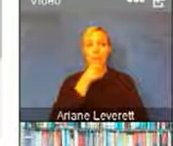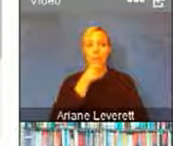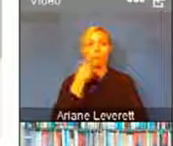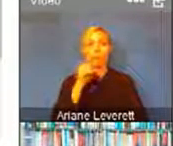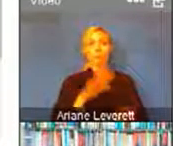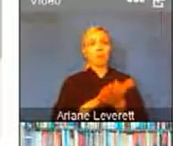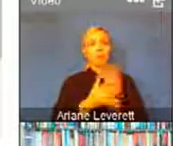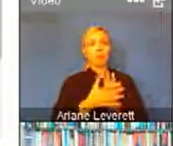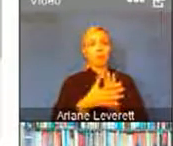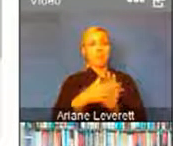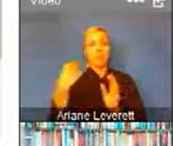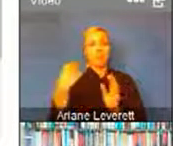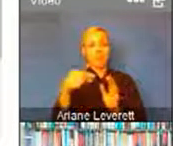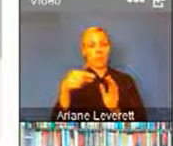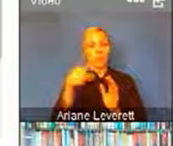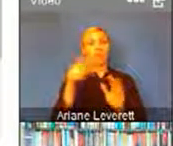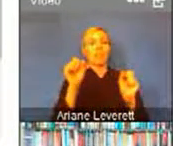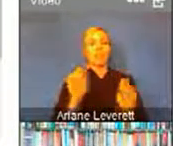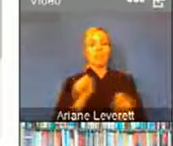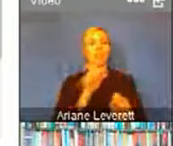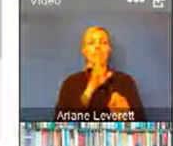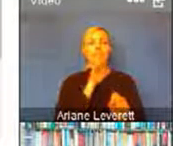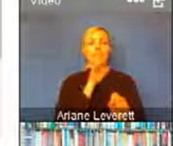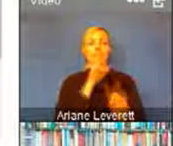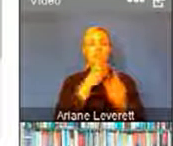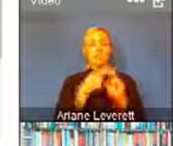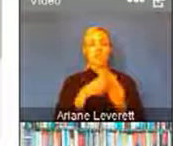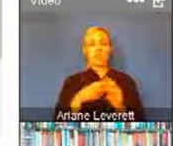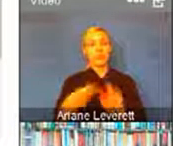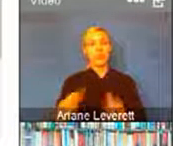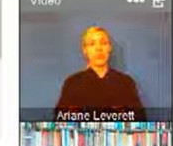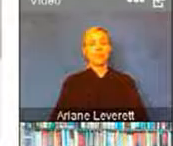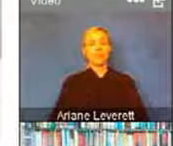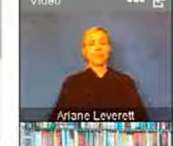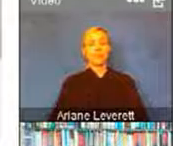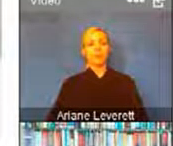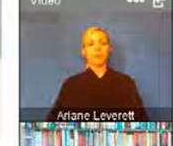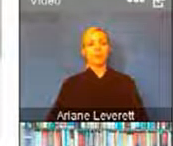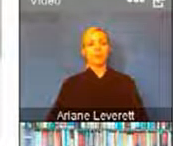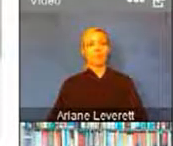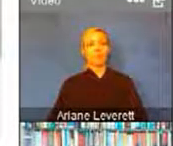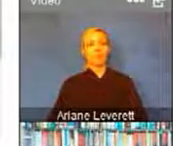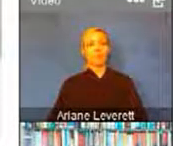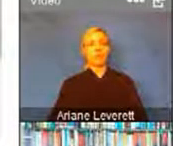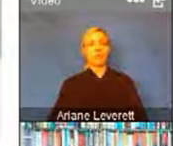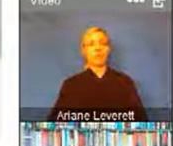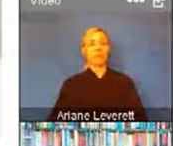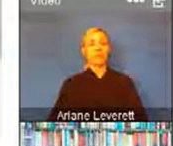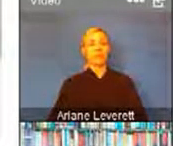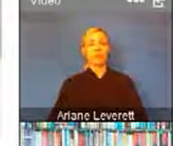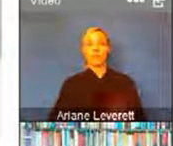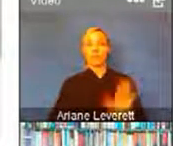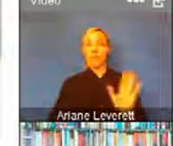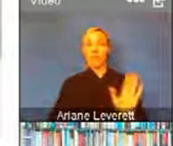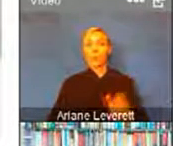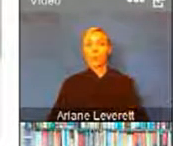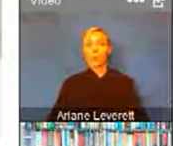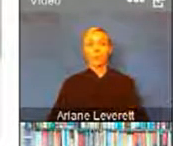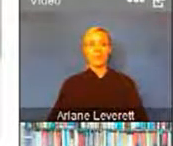education. This is a task of the international community, national governments, as well as local